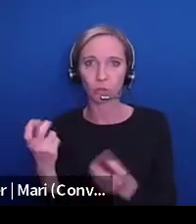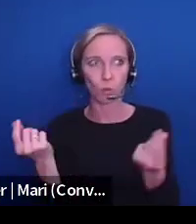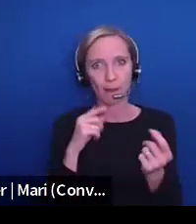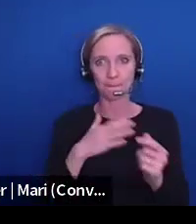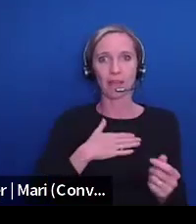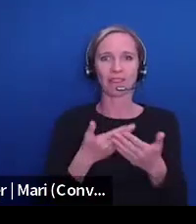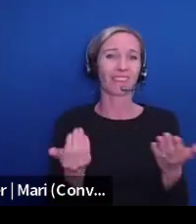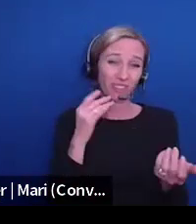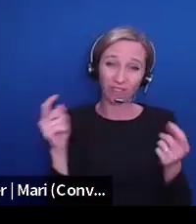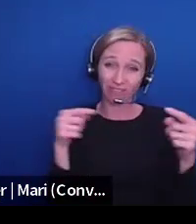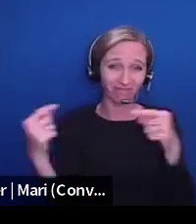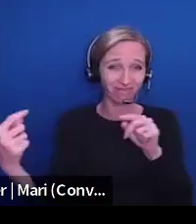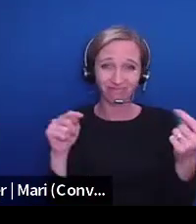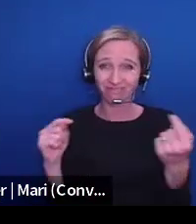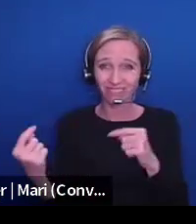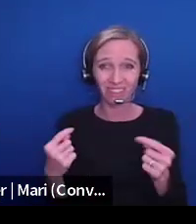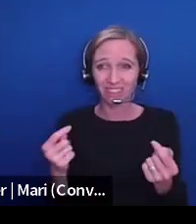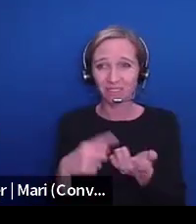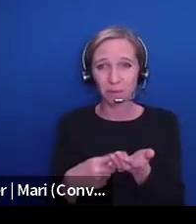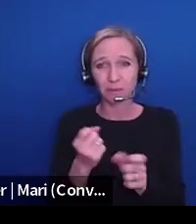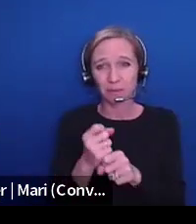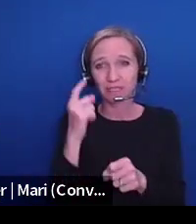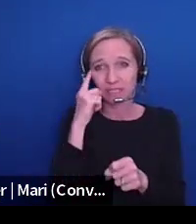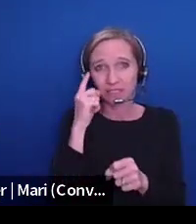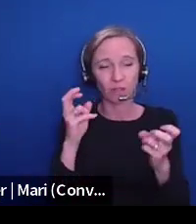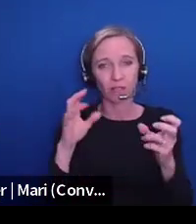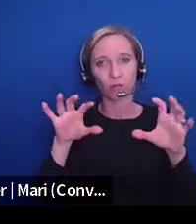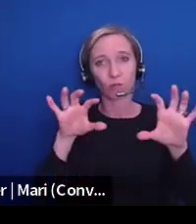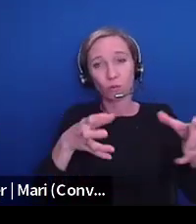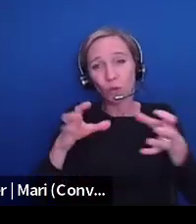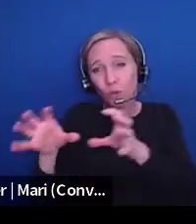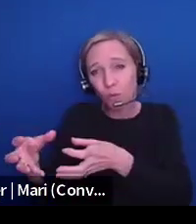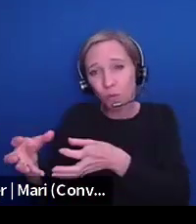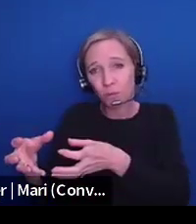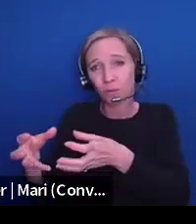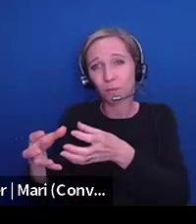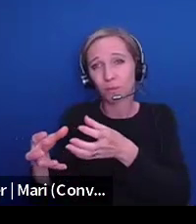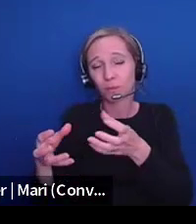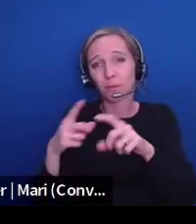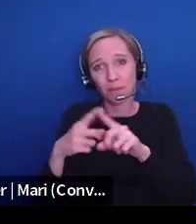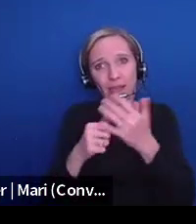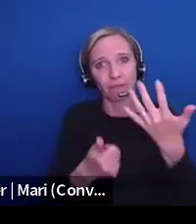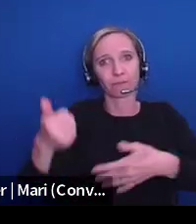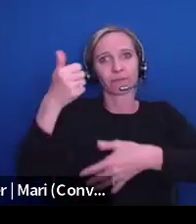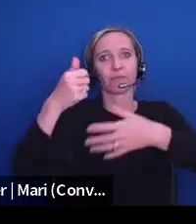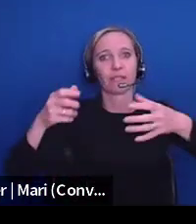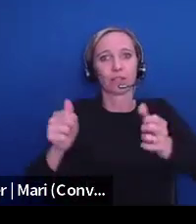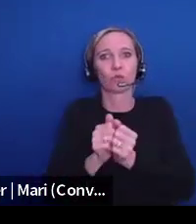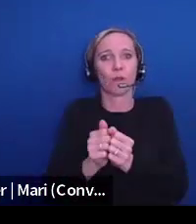so I think like there is, so it does make sense to kind of group them together. So